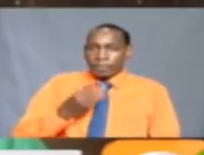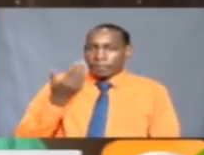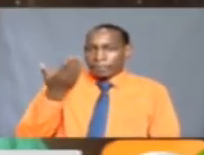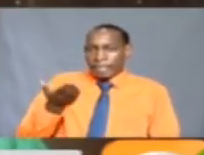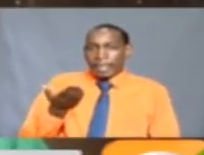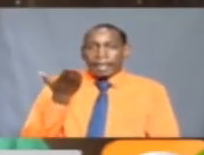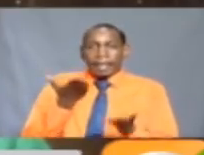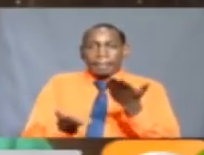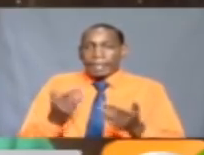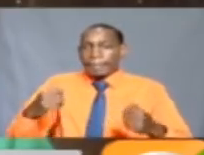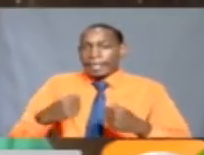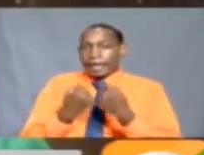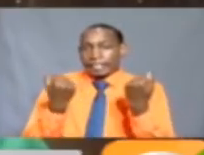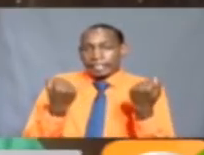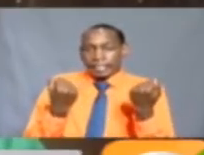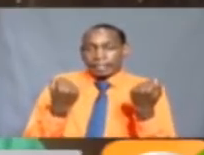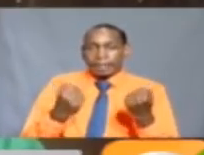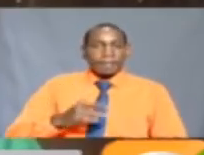ni accident.